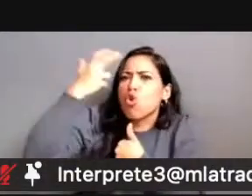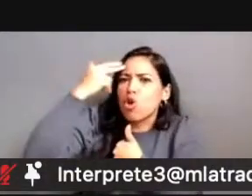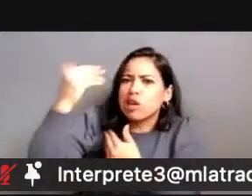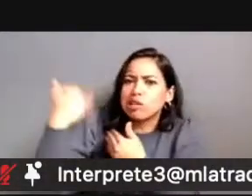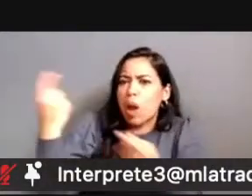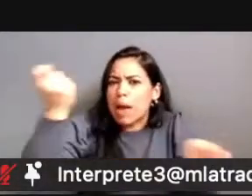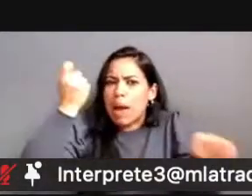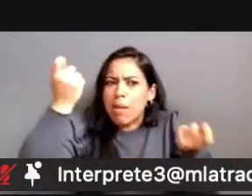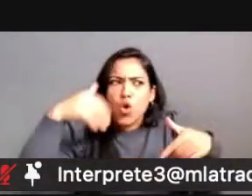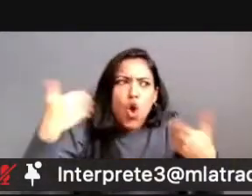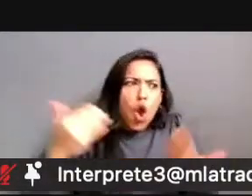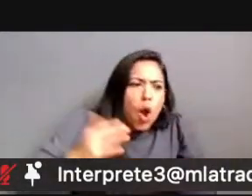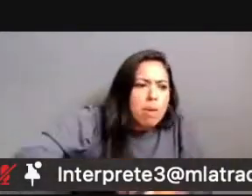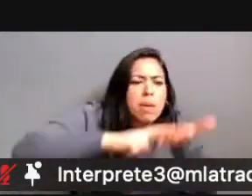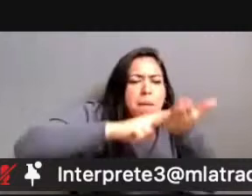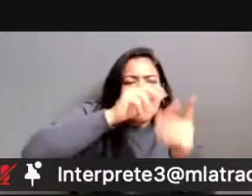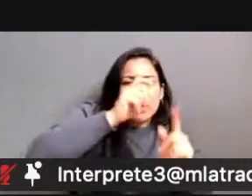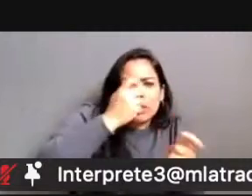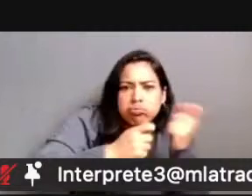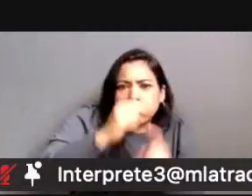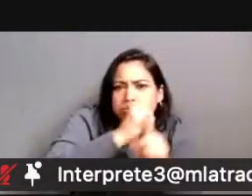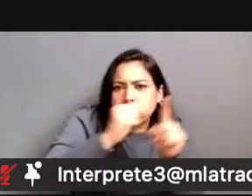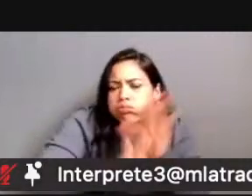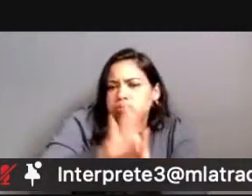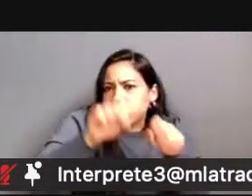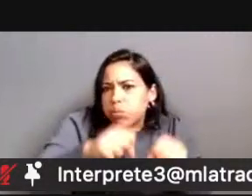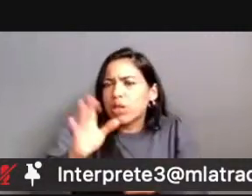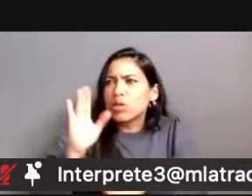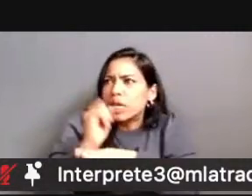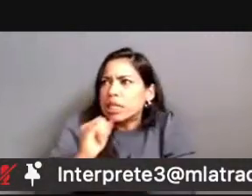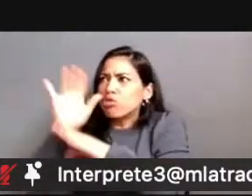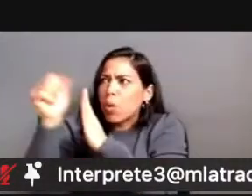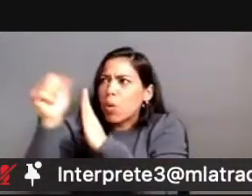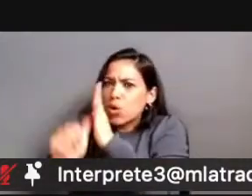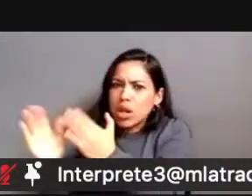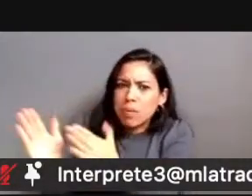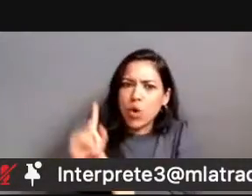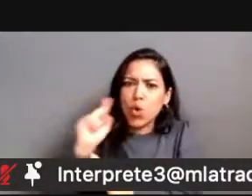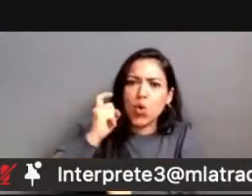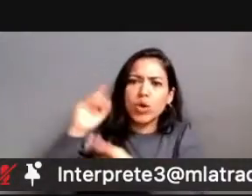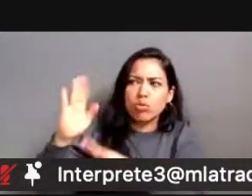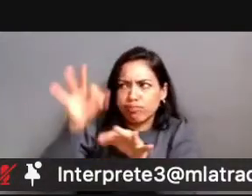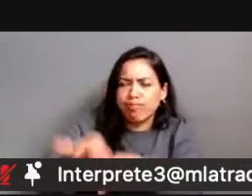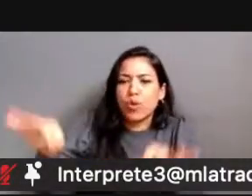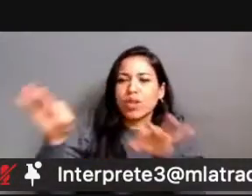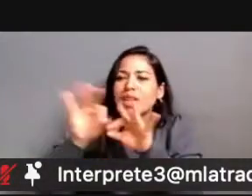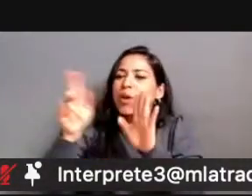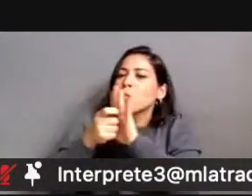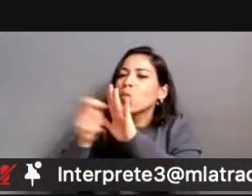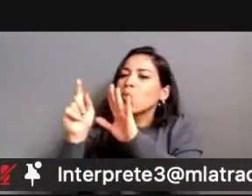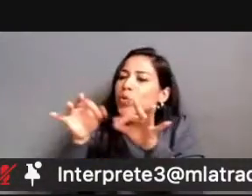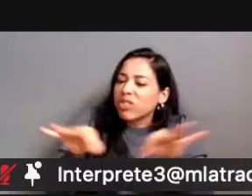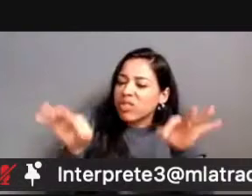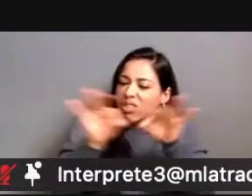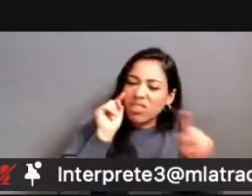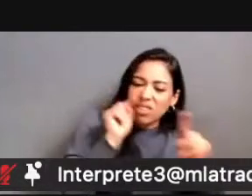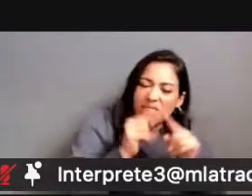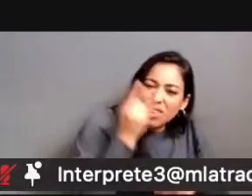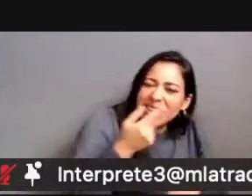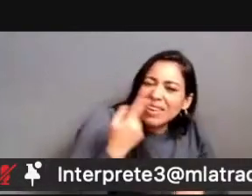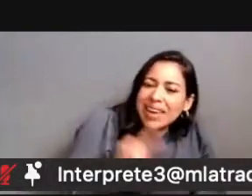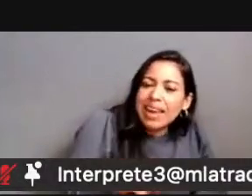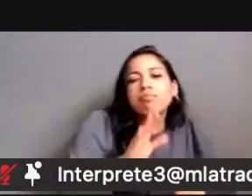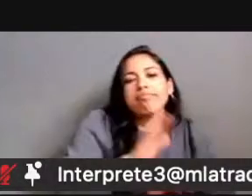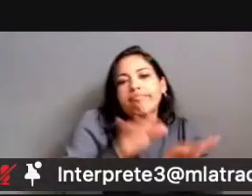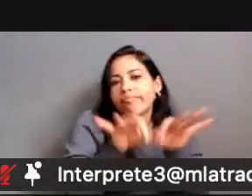governments by means of their institutions and the programs. What we are interested in stressing today is